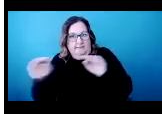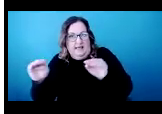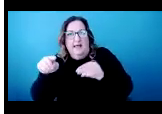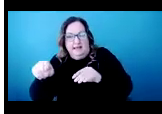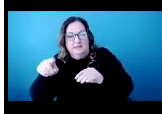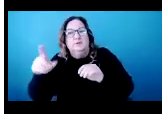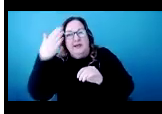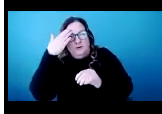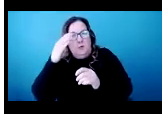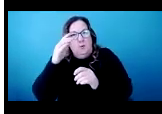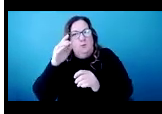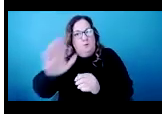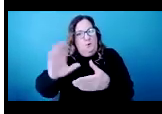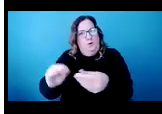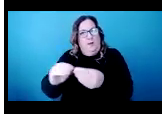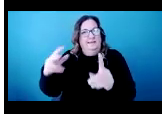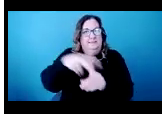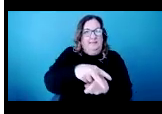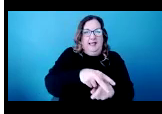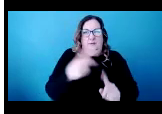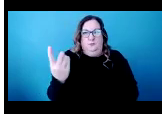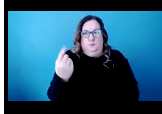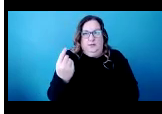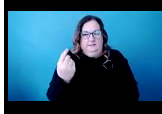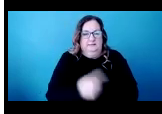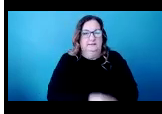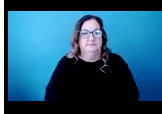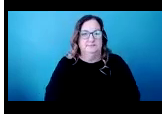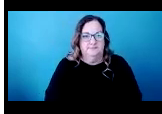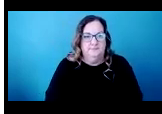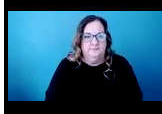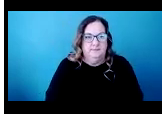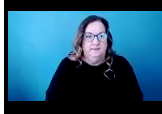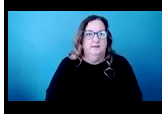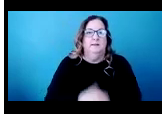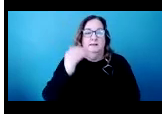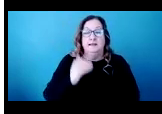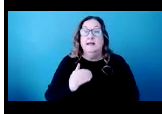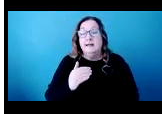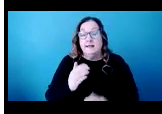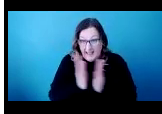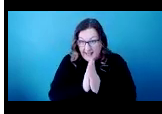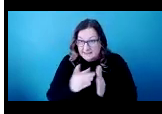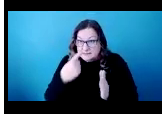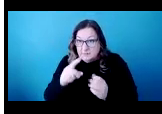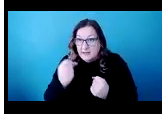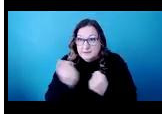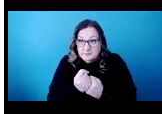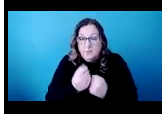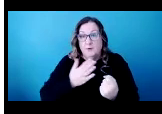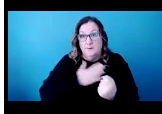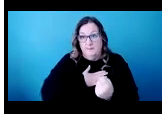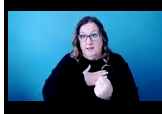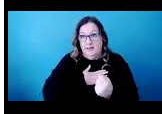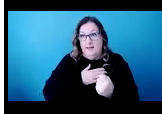your request. And then ask them to support your position, and then always thank them for their